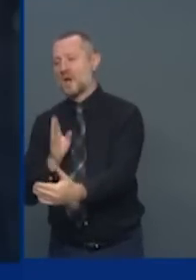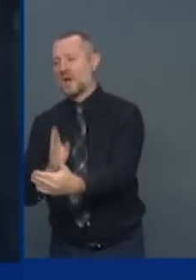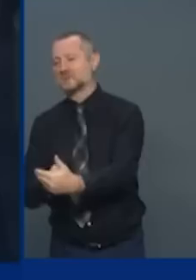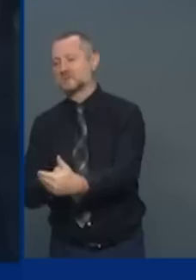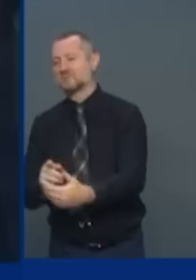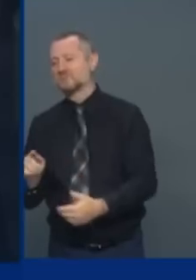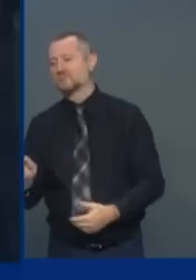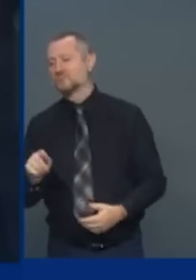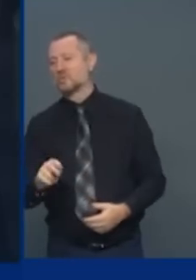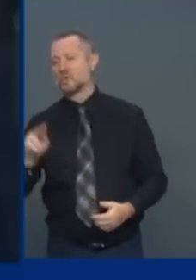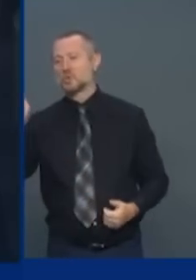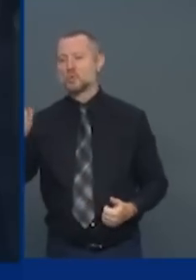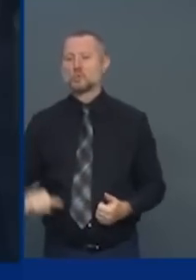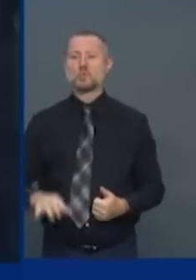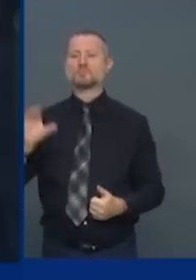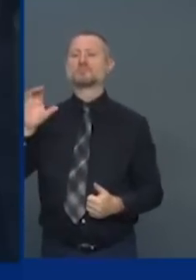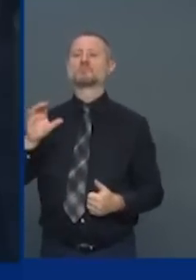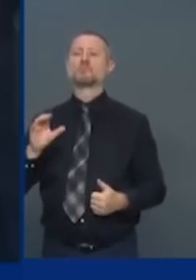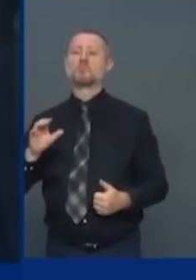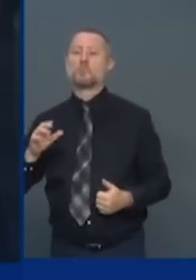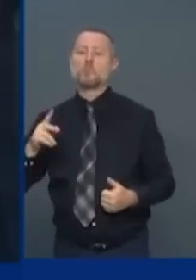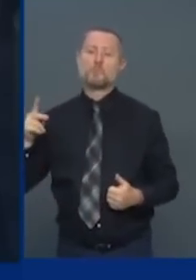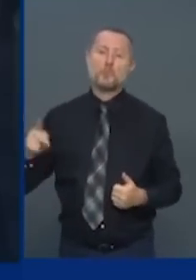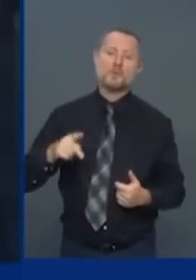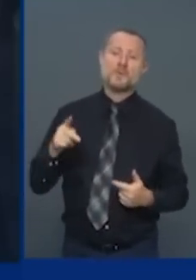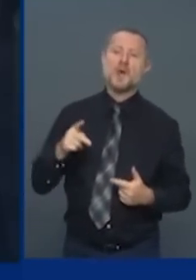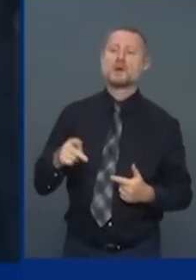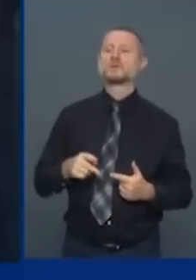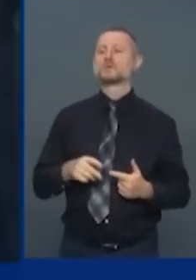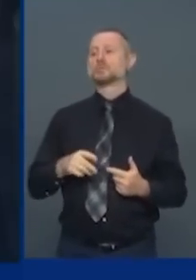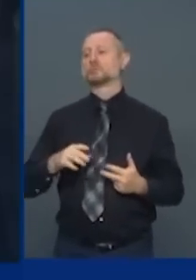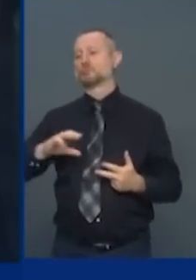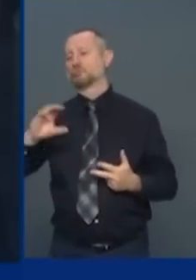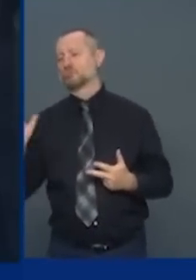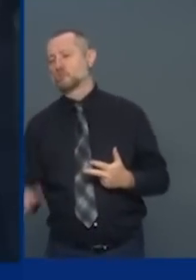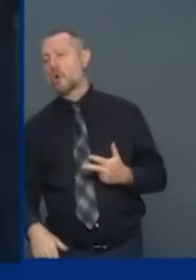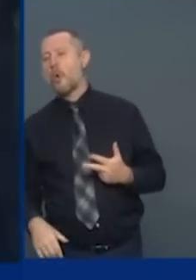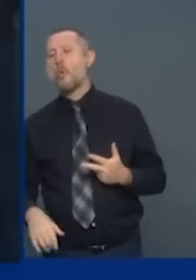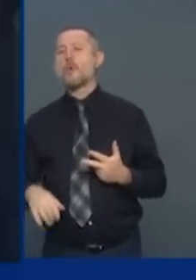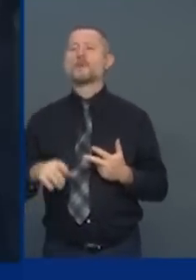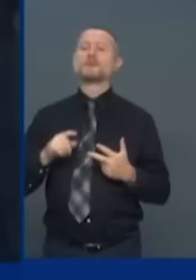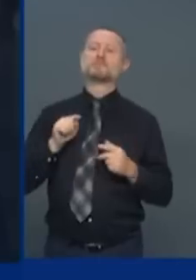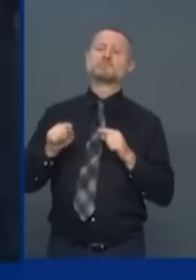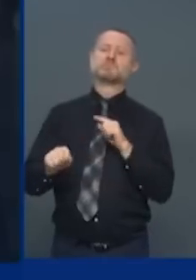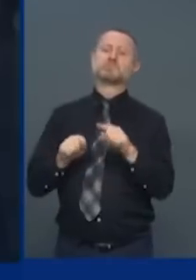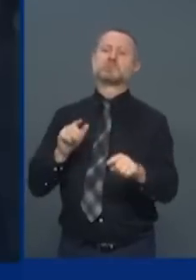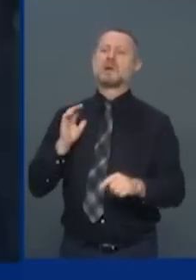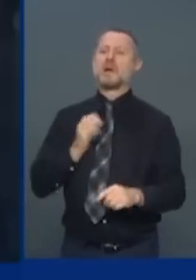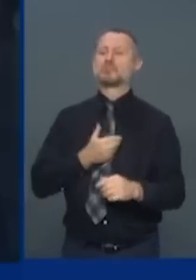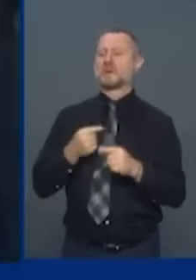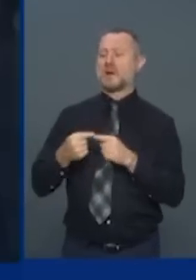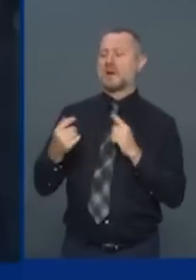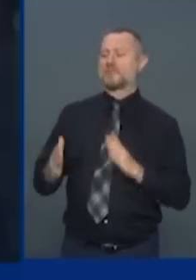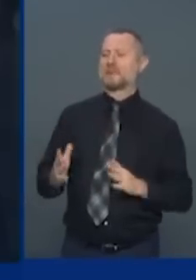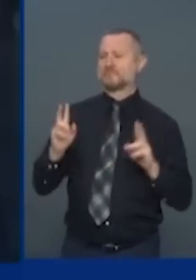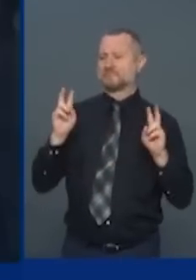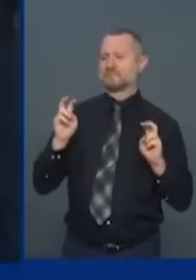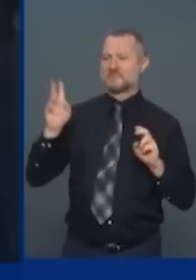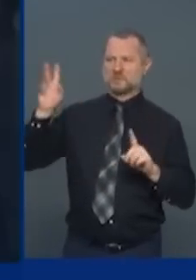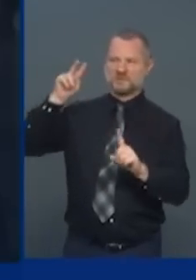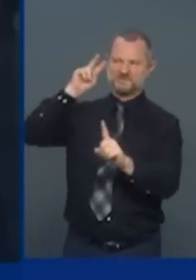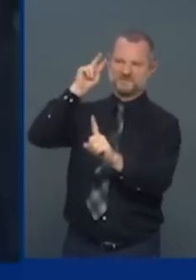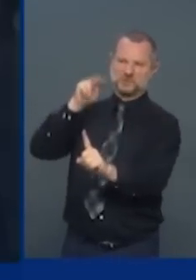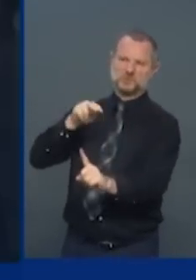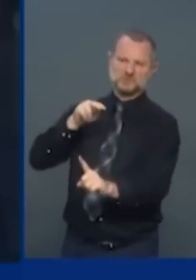City, Portland, Chicago, right? These are the enemies from the president's point of view. Look at